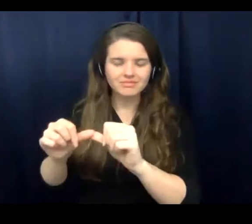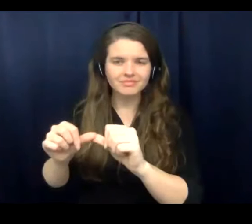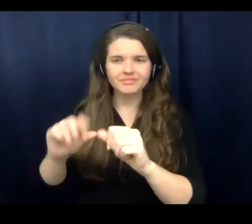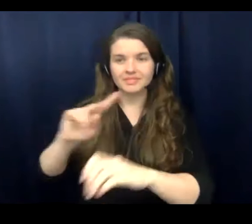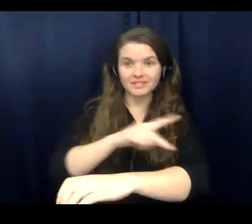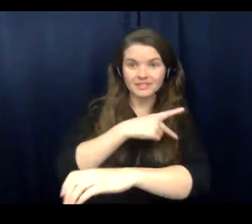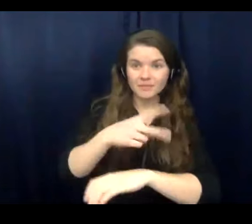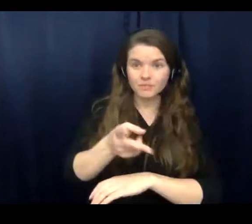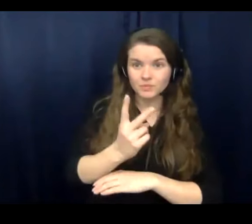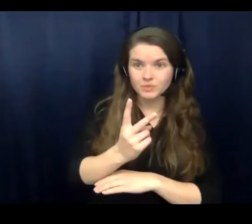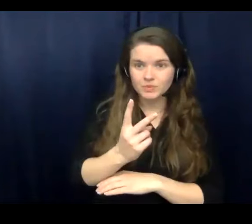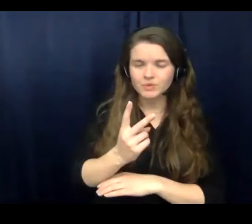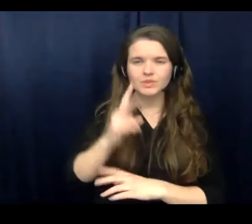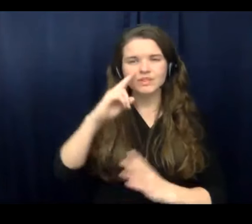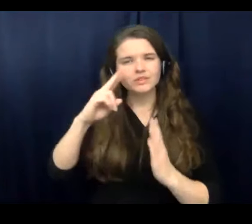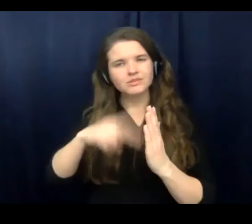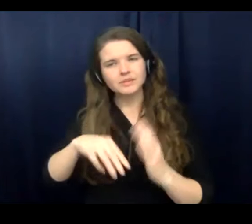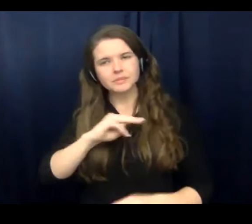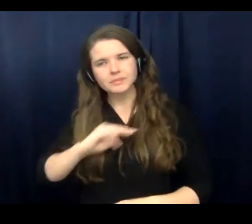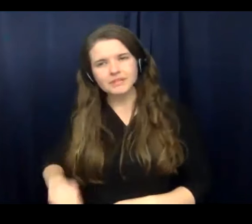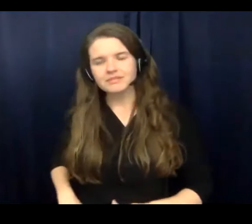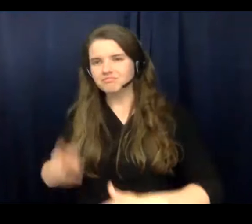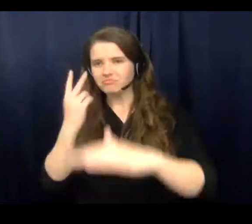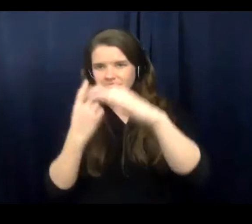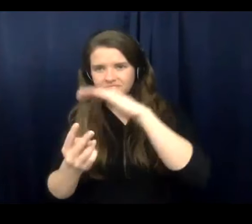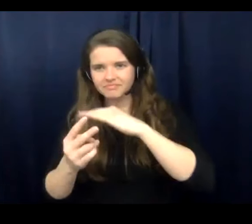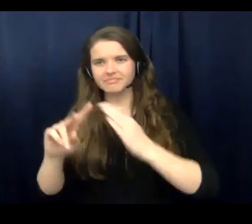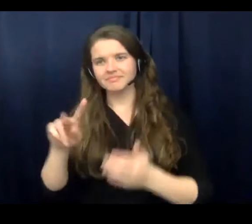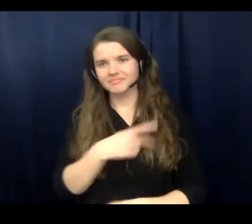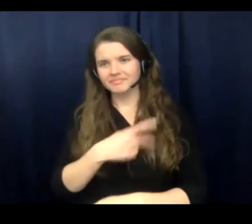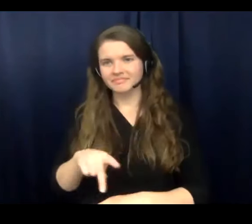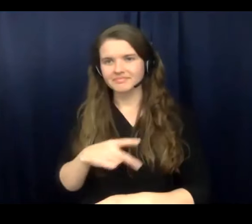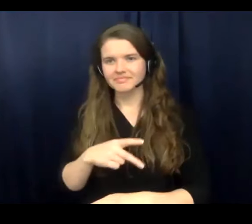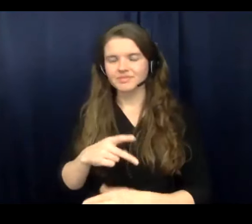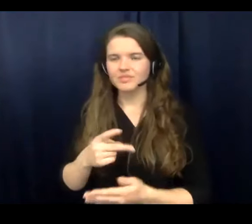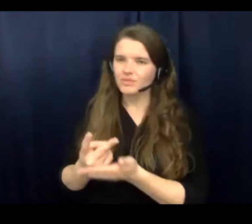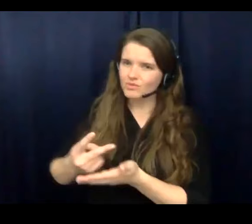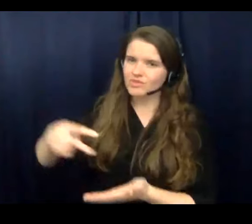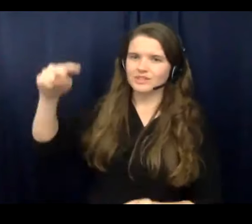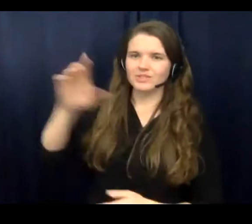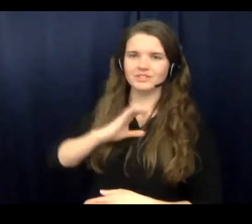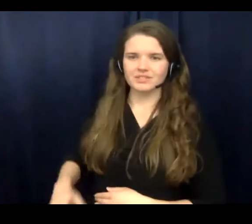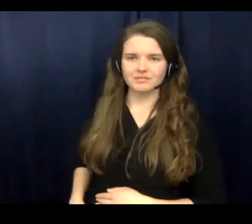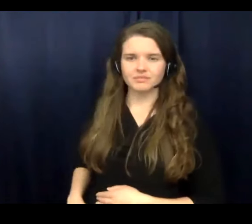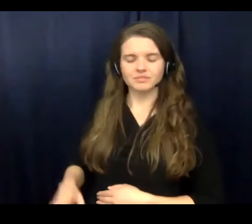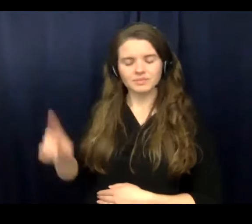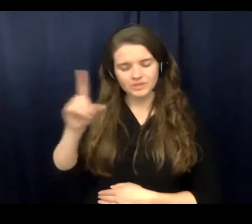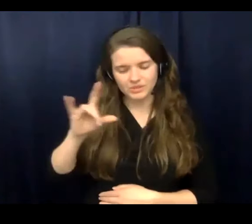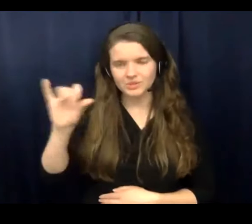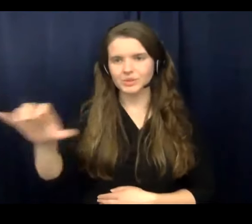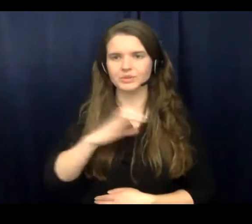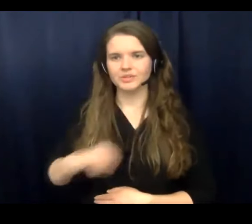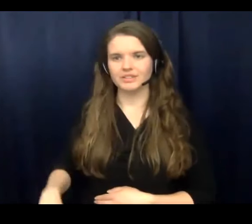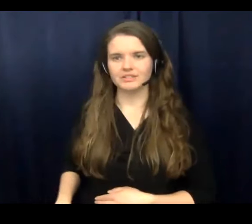this messianic, prophetic psalm that is the resurrected Christ. It's the eternal Christ